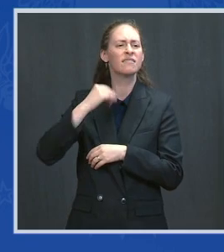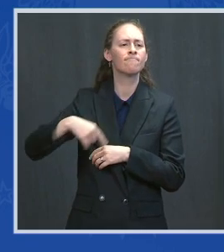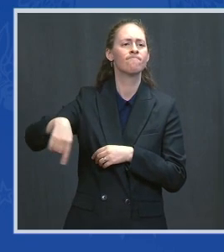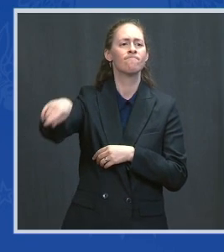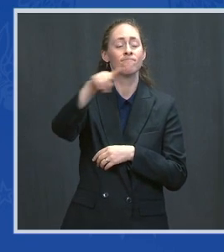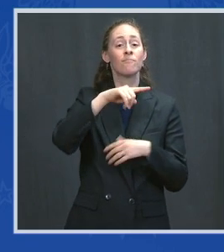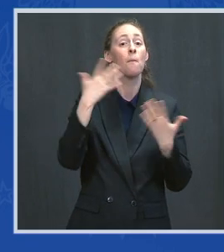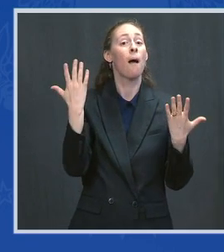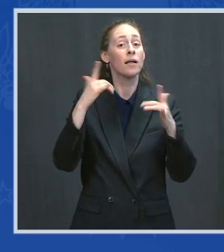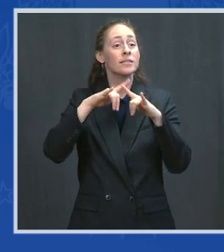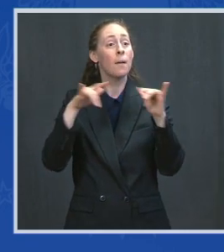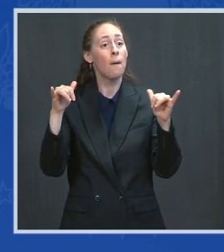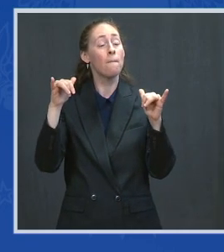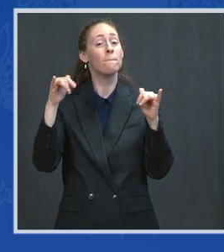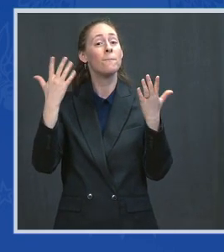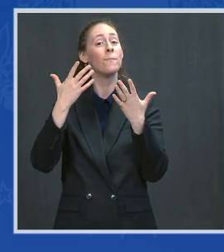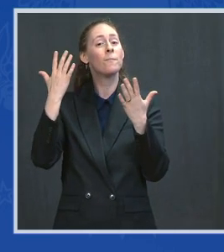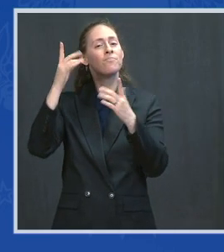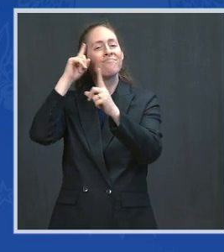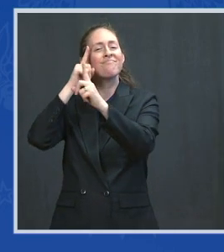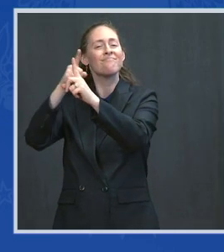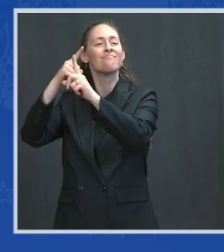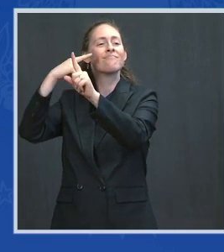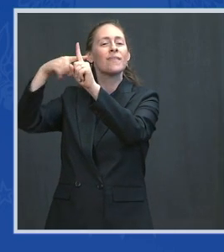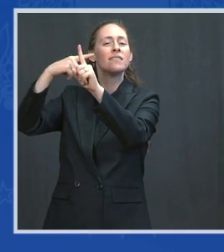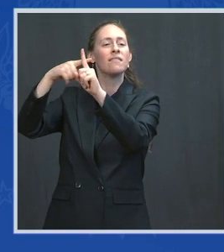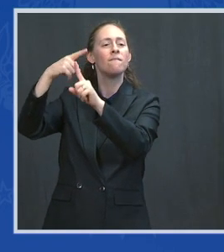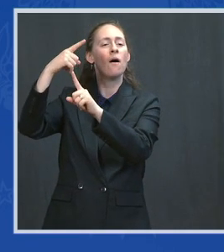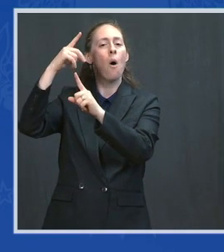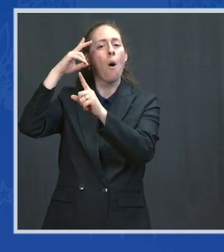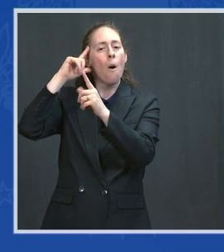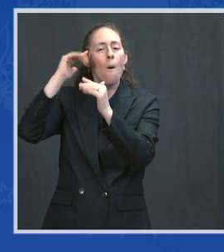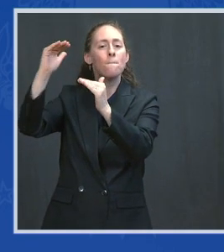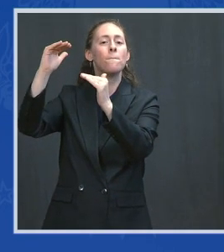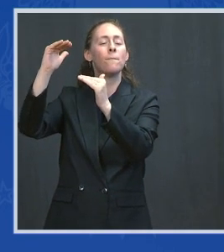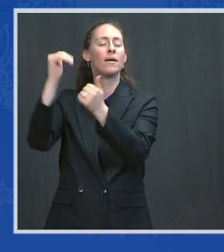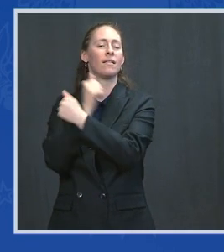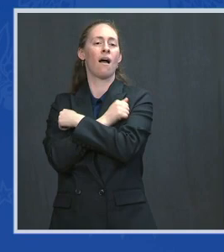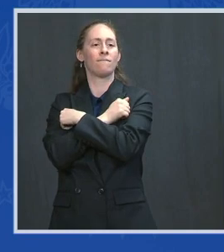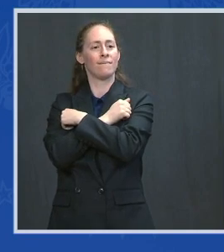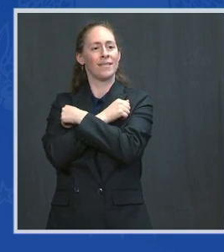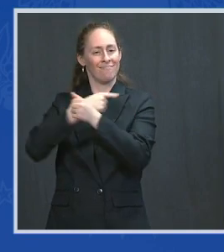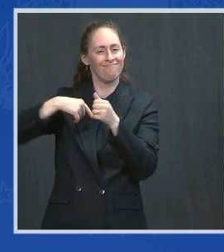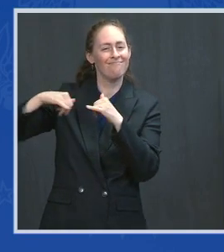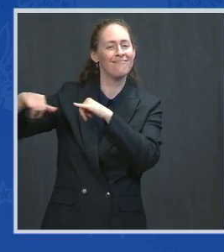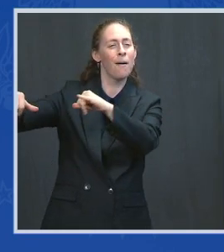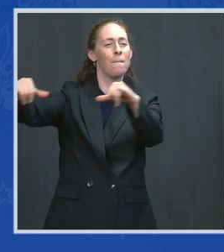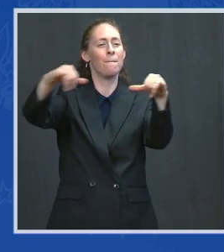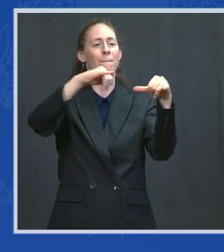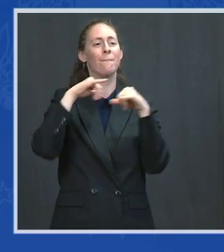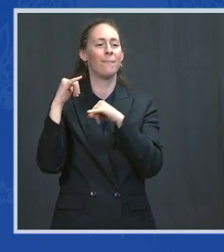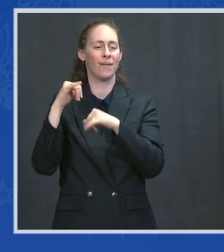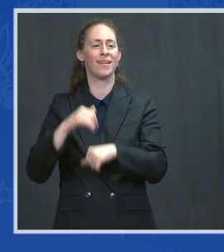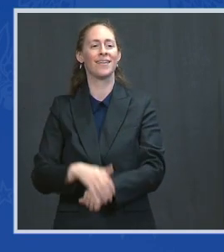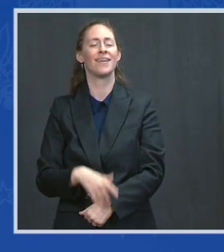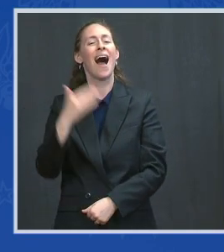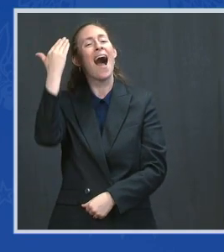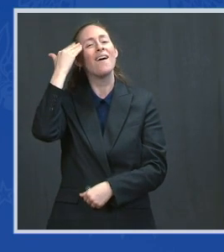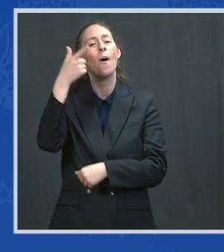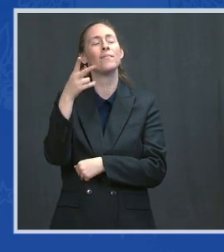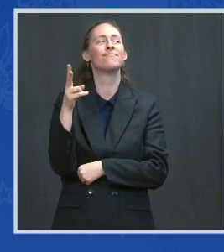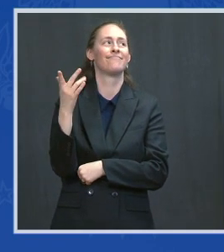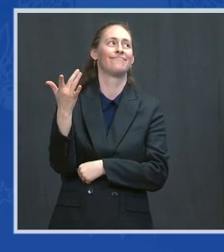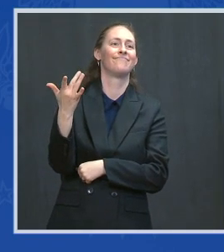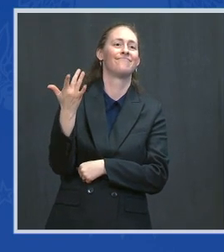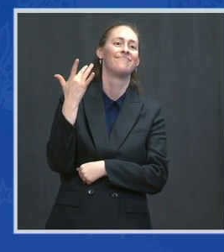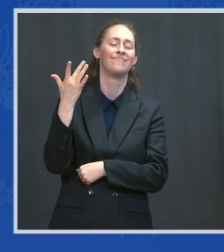So is love. Sounds corny, but it really is. It really is. And hope and love can be